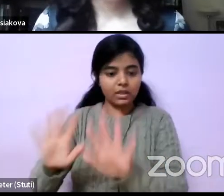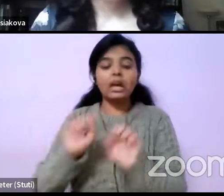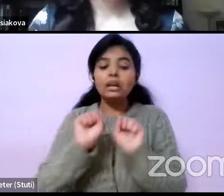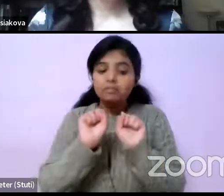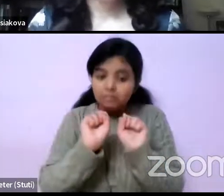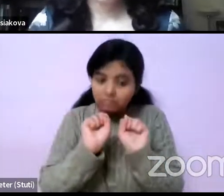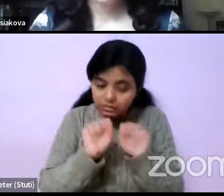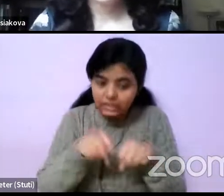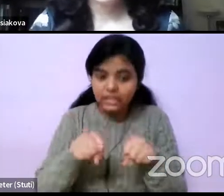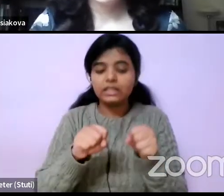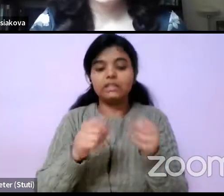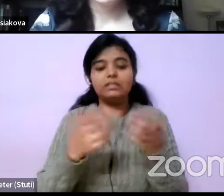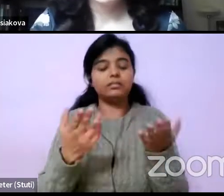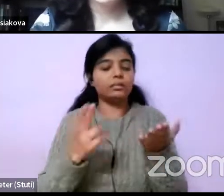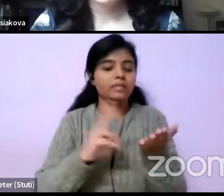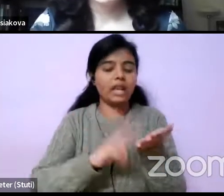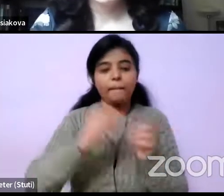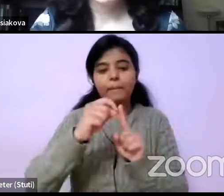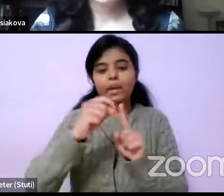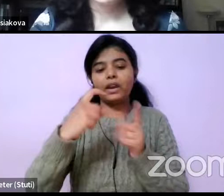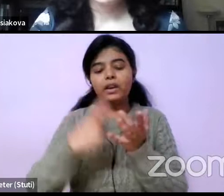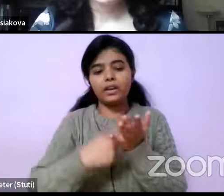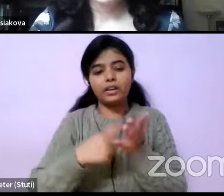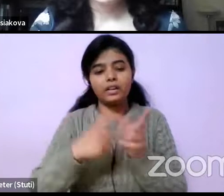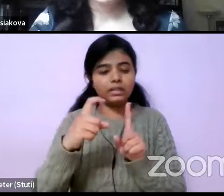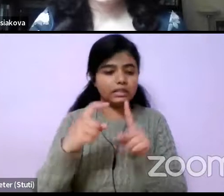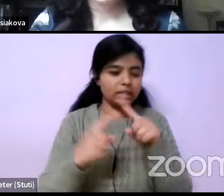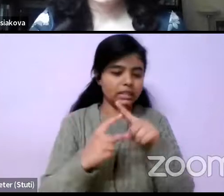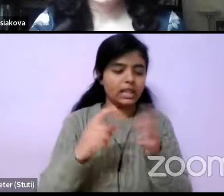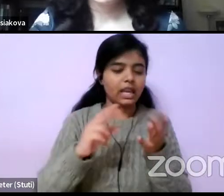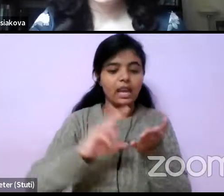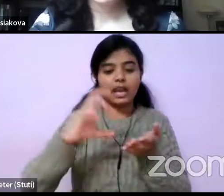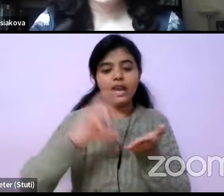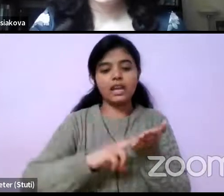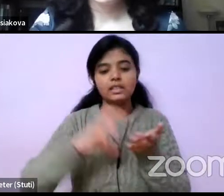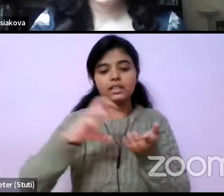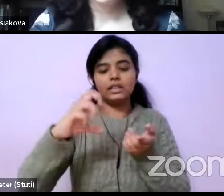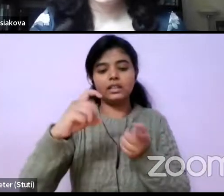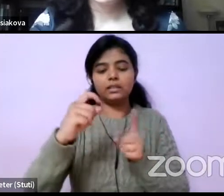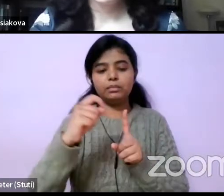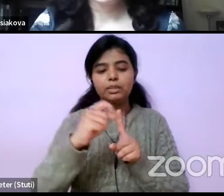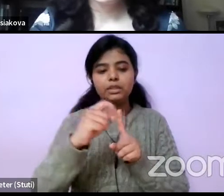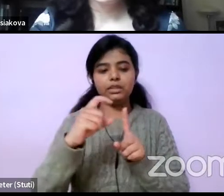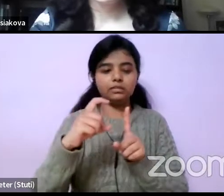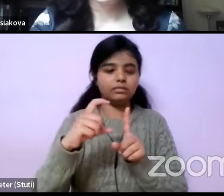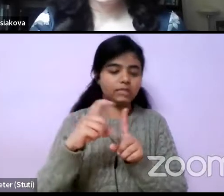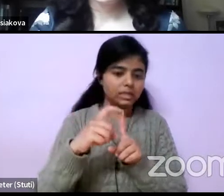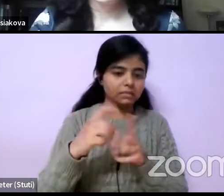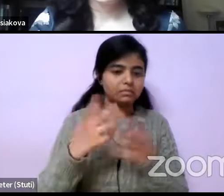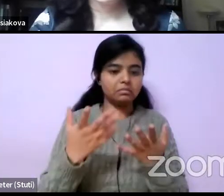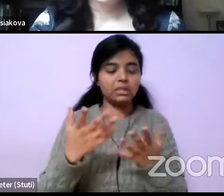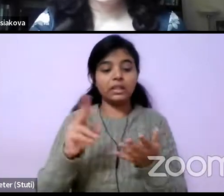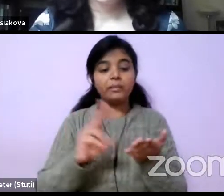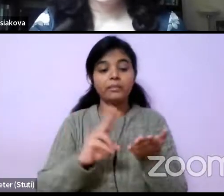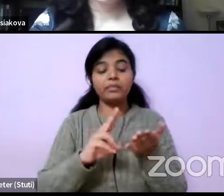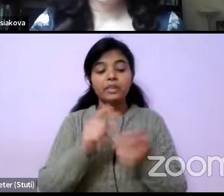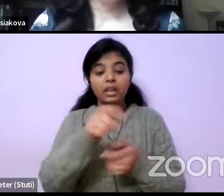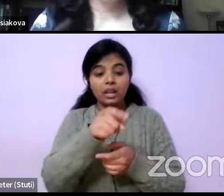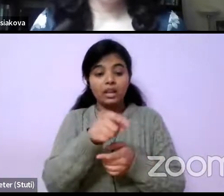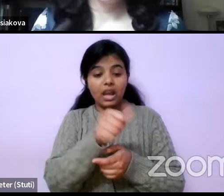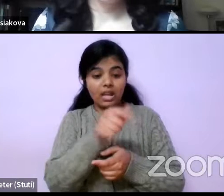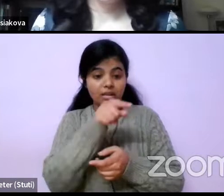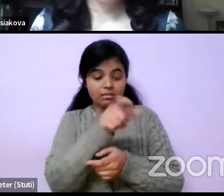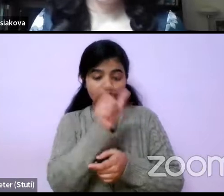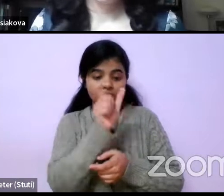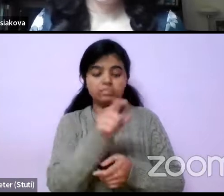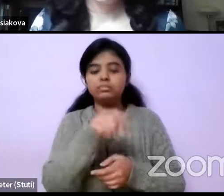have NPRD, we have NCPDP also coming up very openly, but NPRD is much more vocal when we compare to